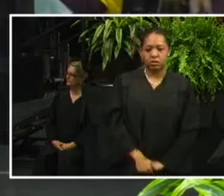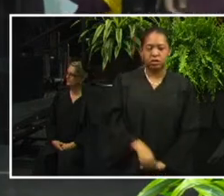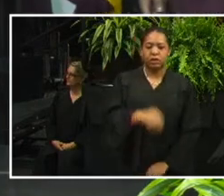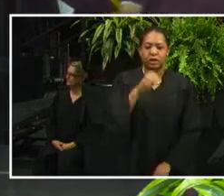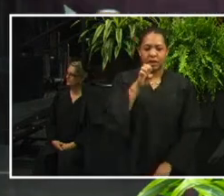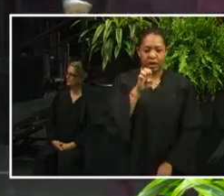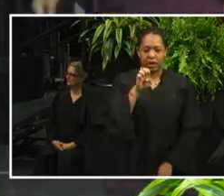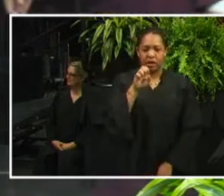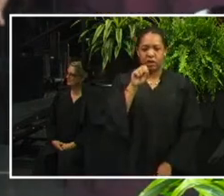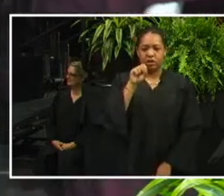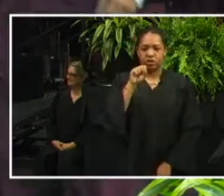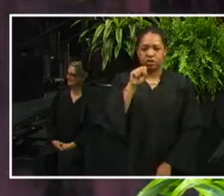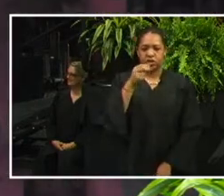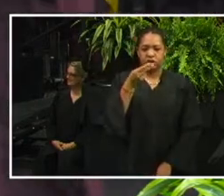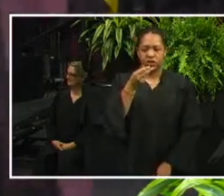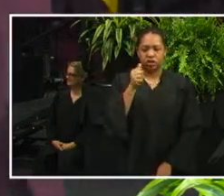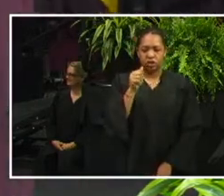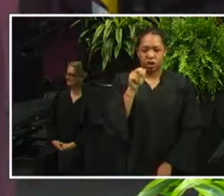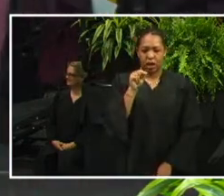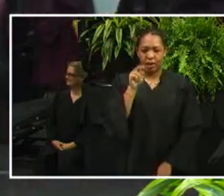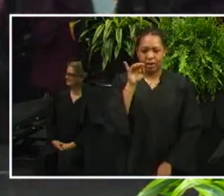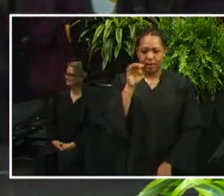Ishani Shantae Goodwin.